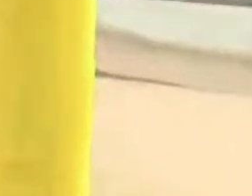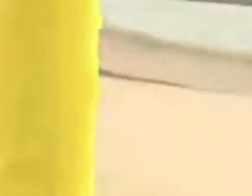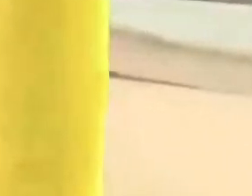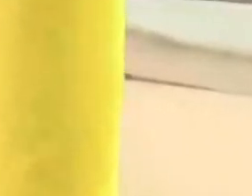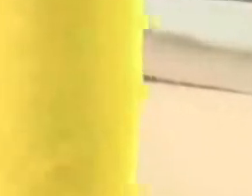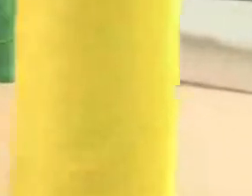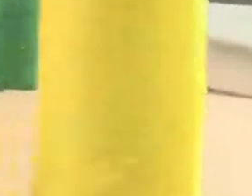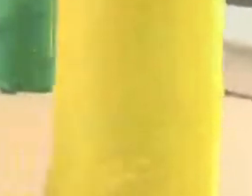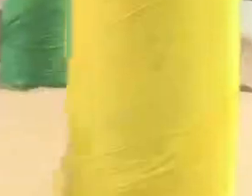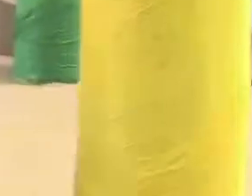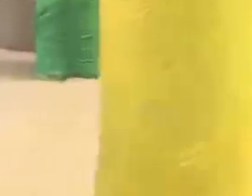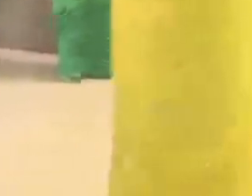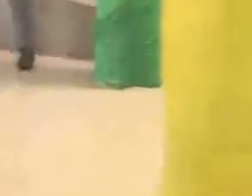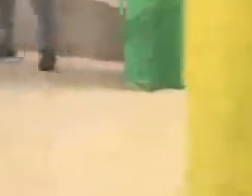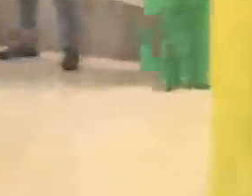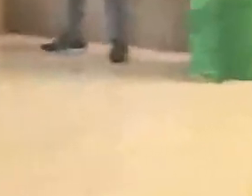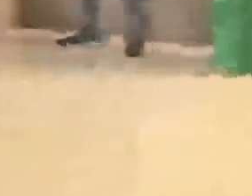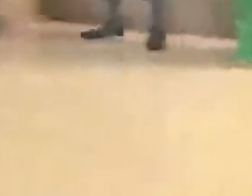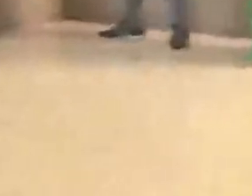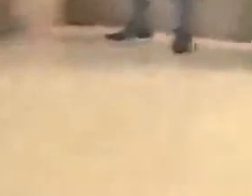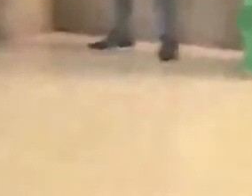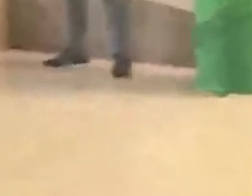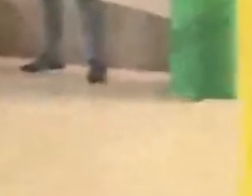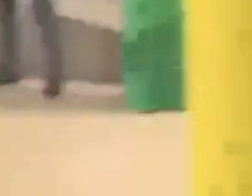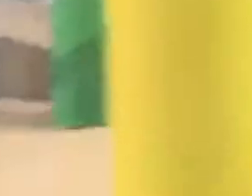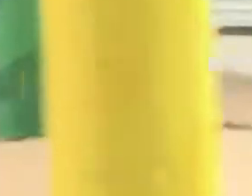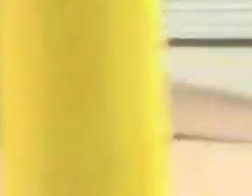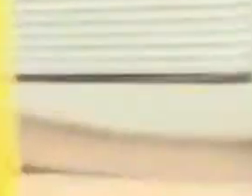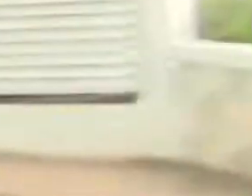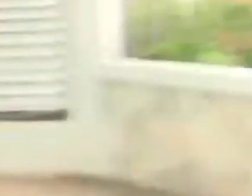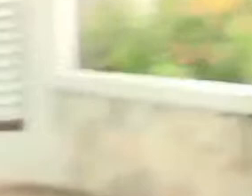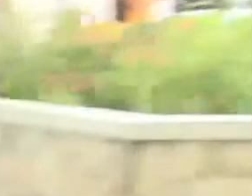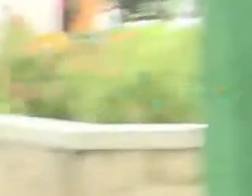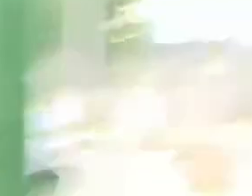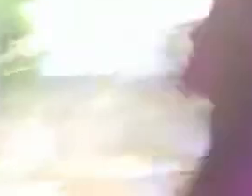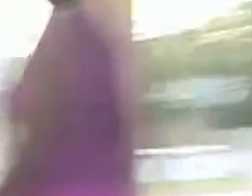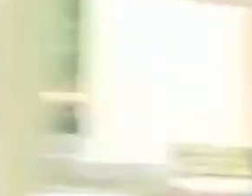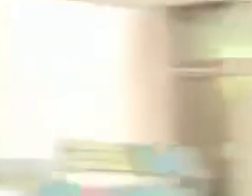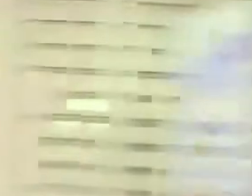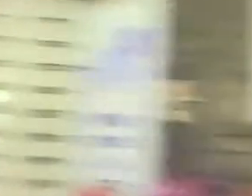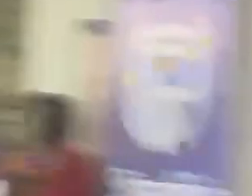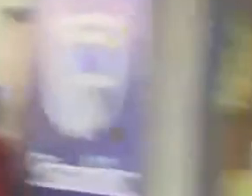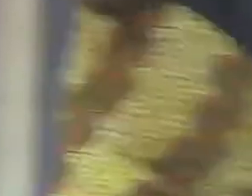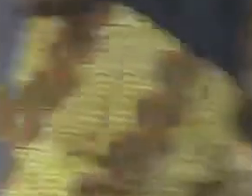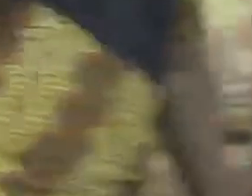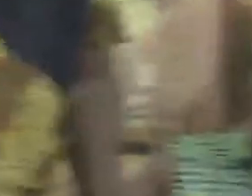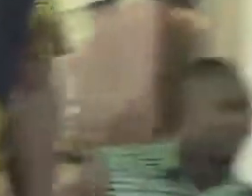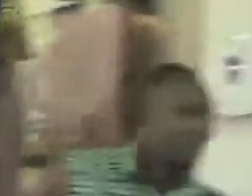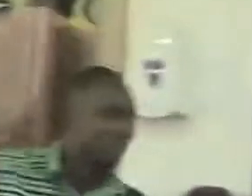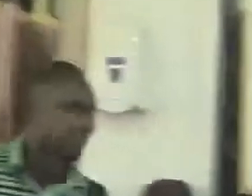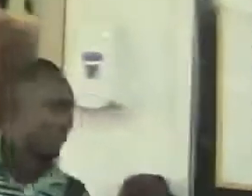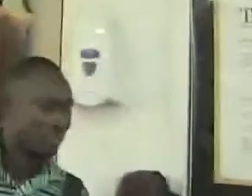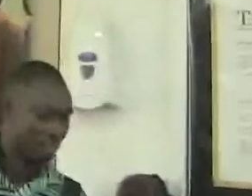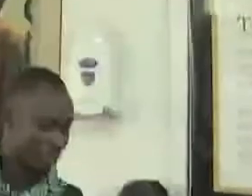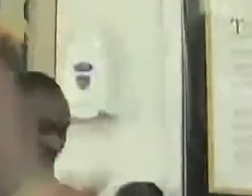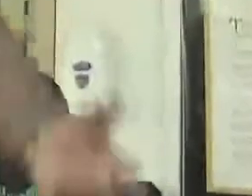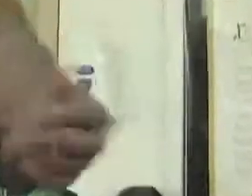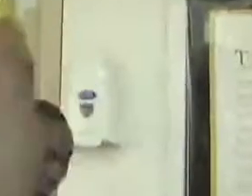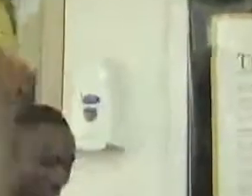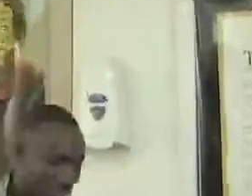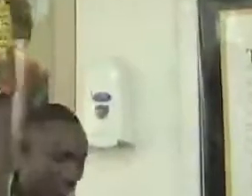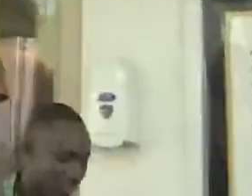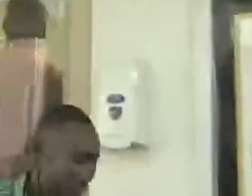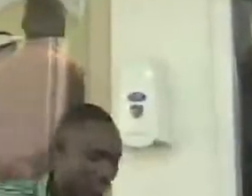yo. E jumadi ya uye magana. Akwamba, Akwamu.